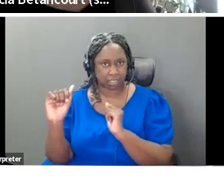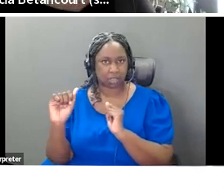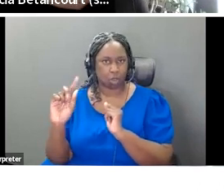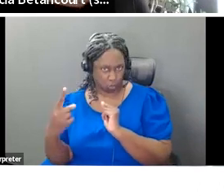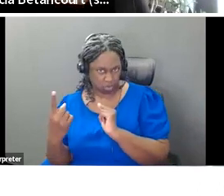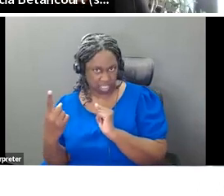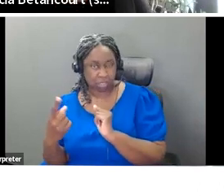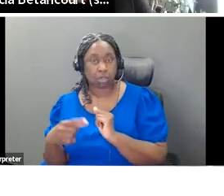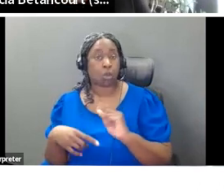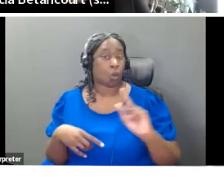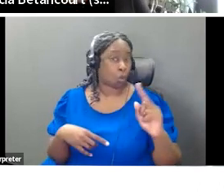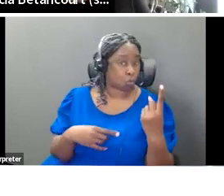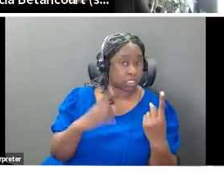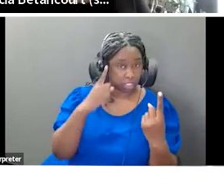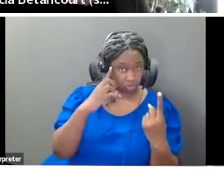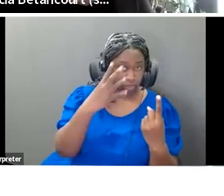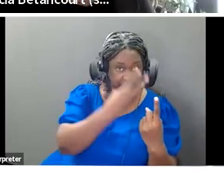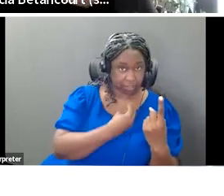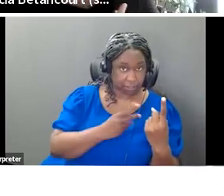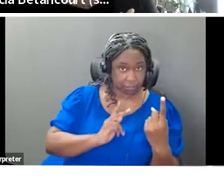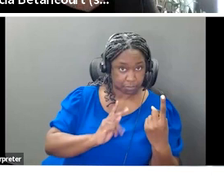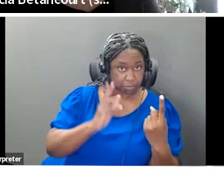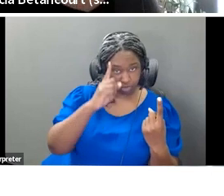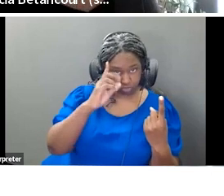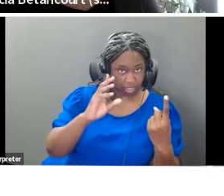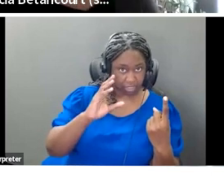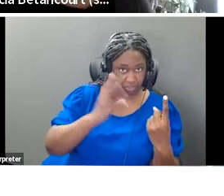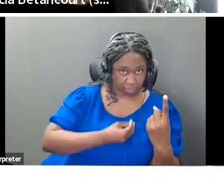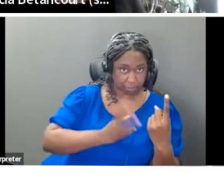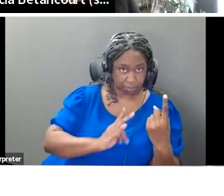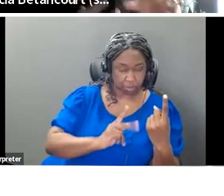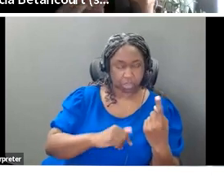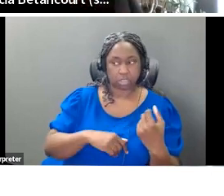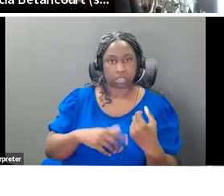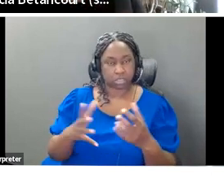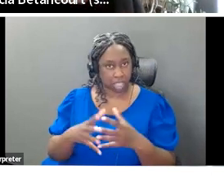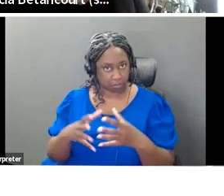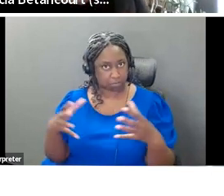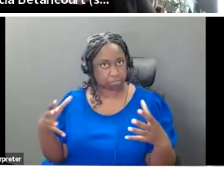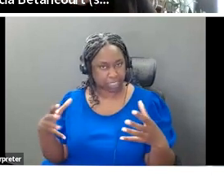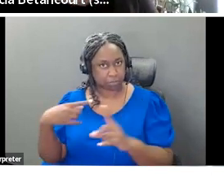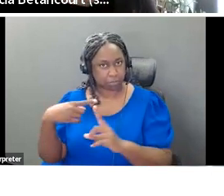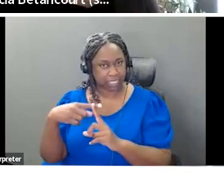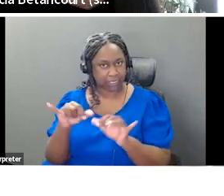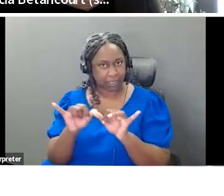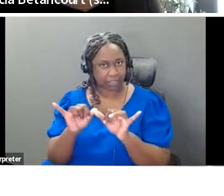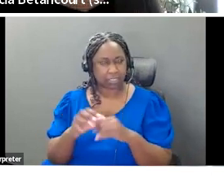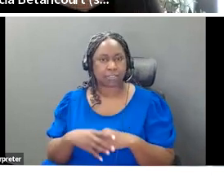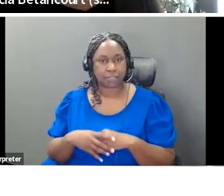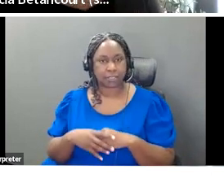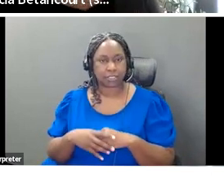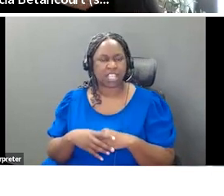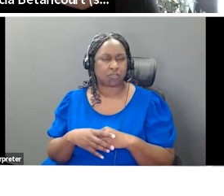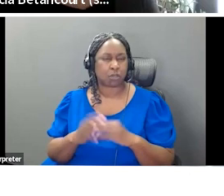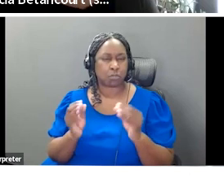who are transgender, plus size people, things like that. So there are a lot of smaller stock photo sites